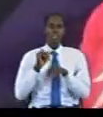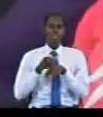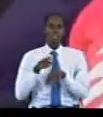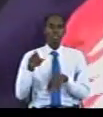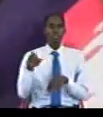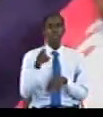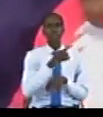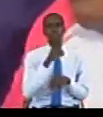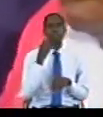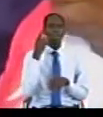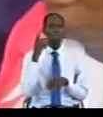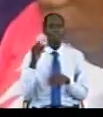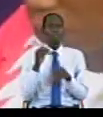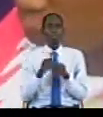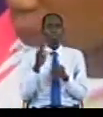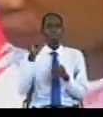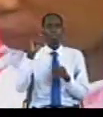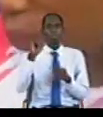to